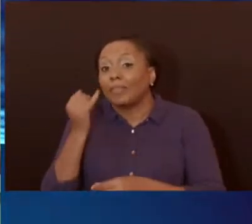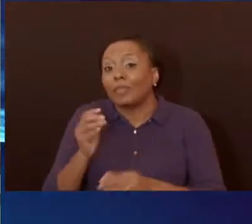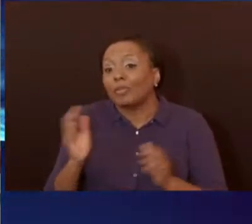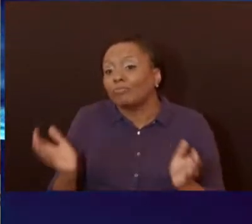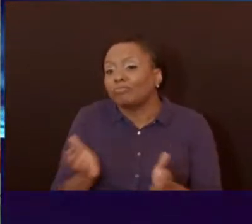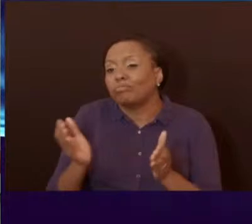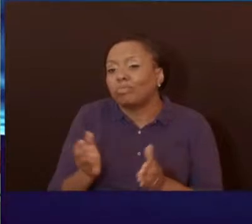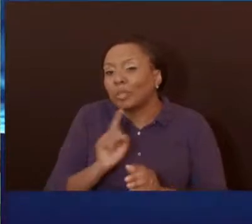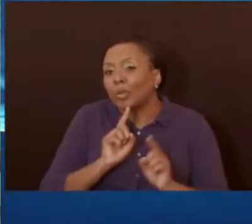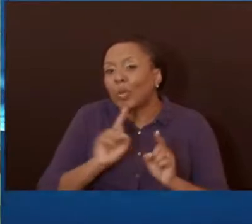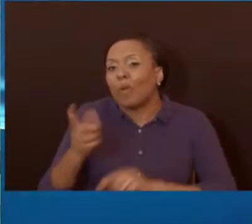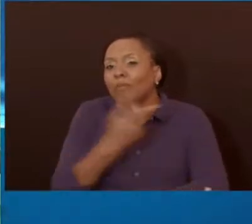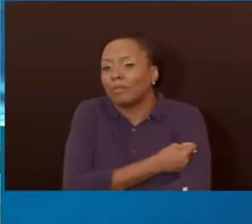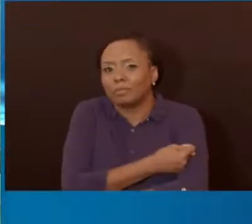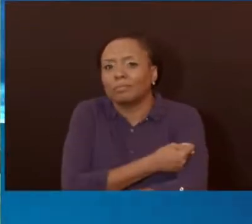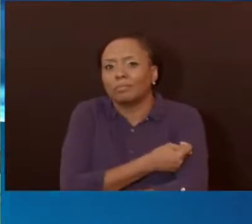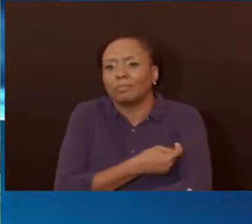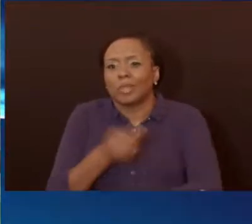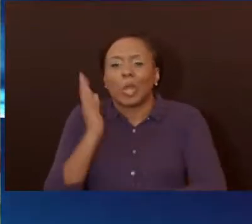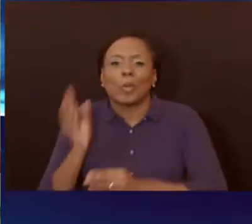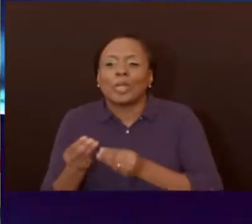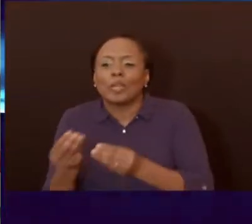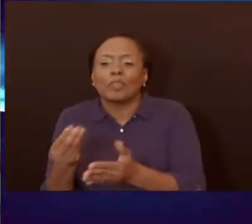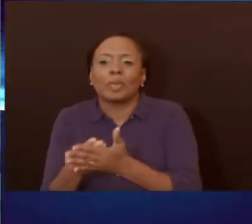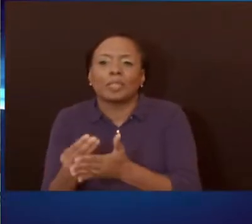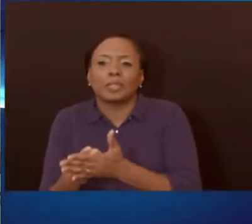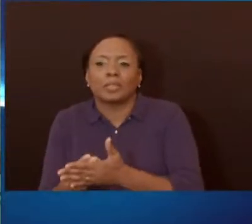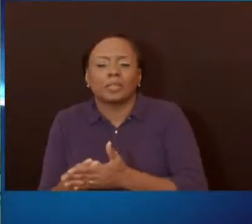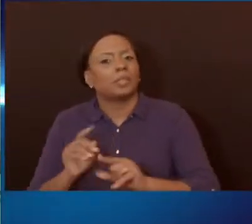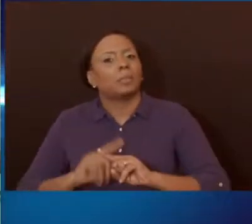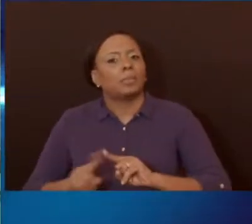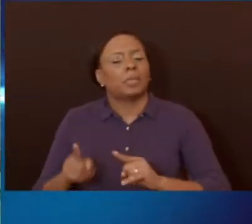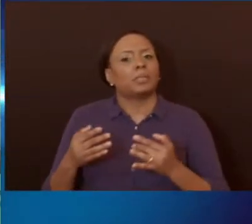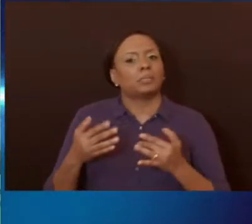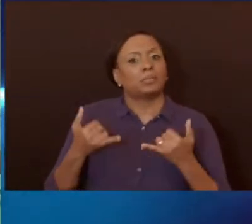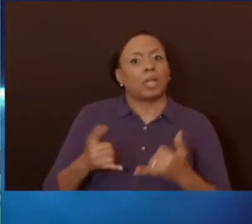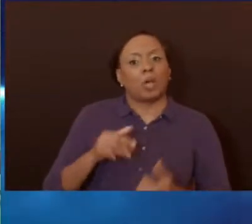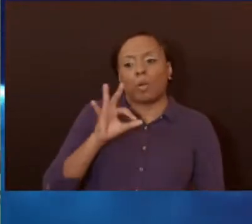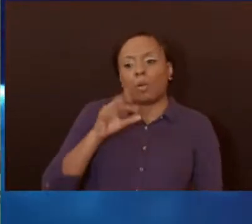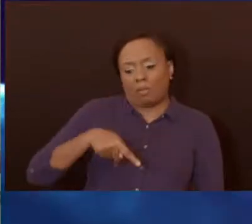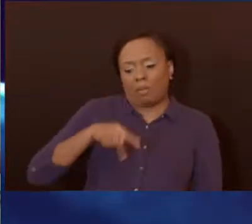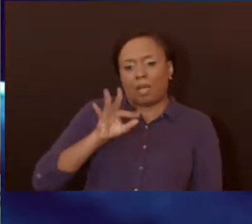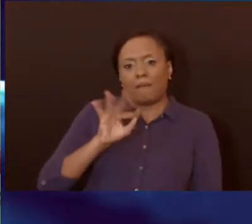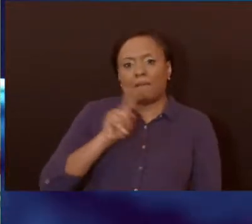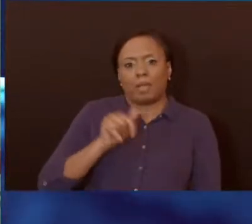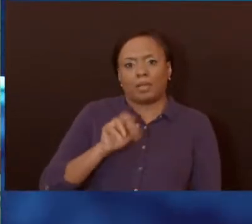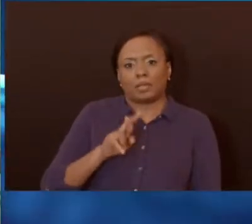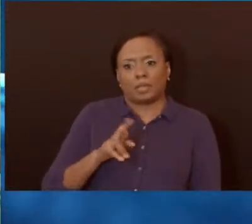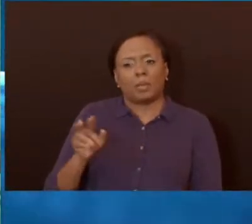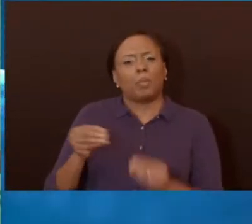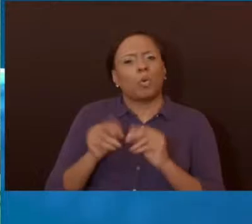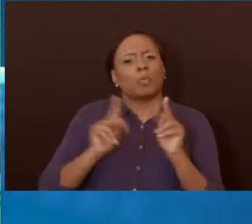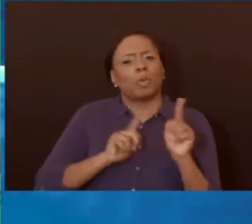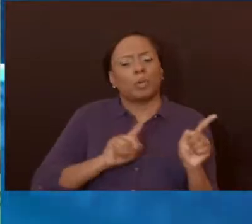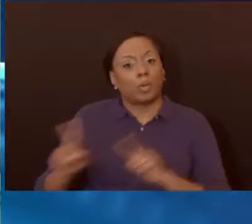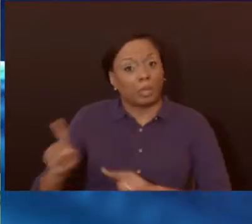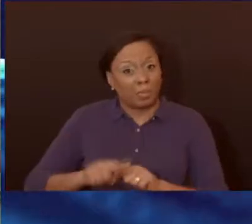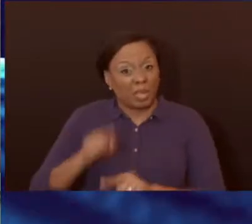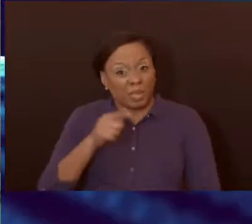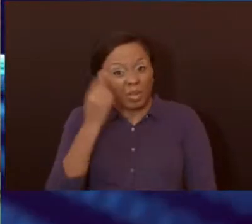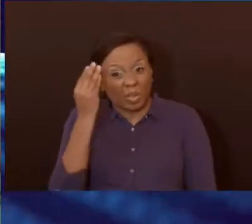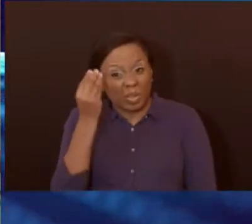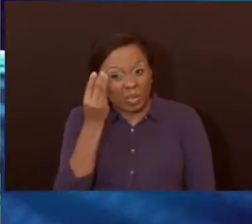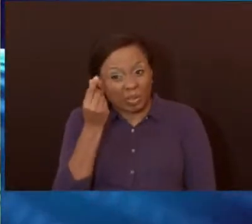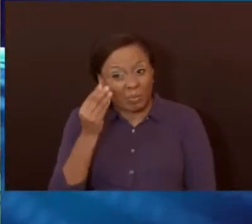numbers, even though we've been seeing good numbers since Pfizer started? But is that something that has been considered to help move those